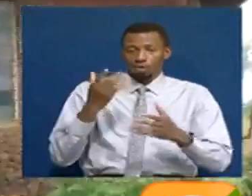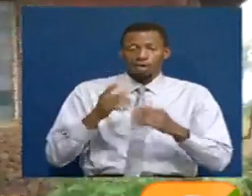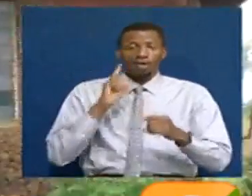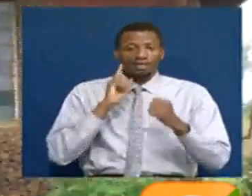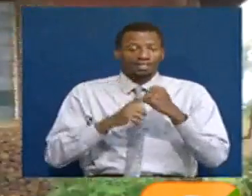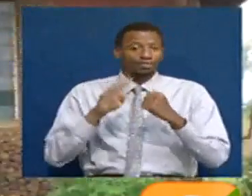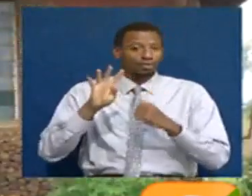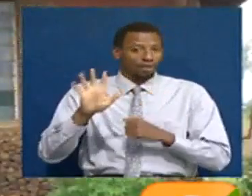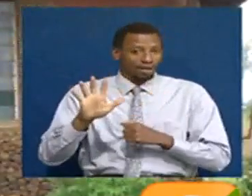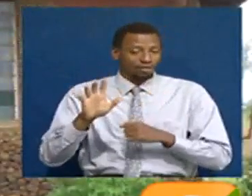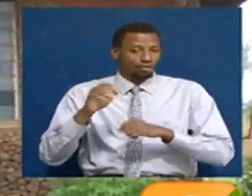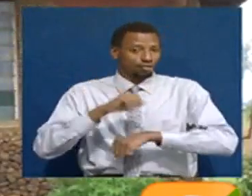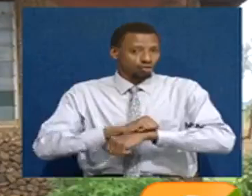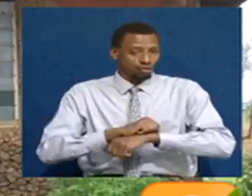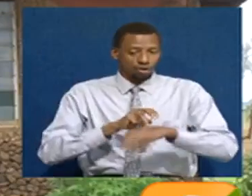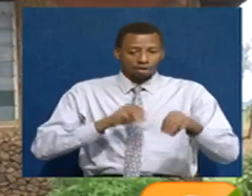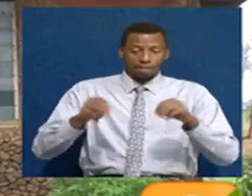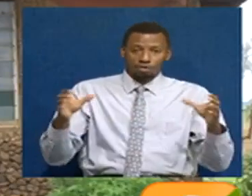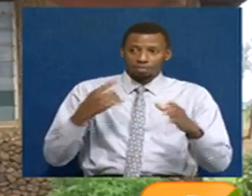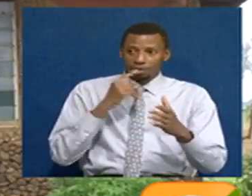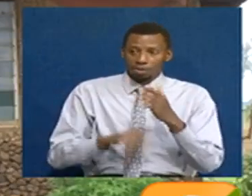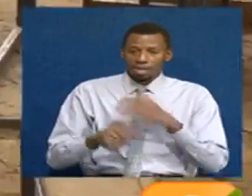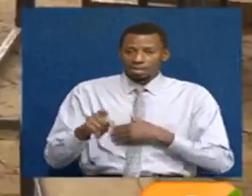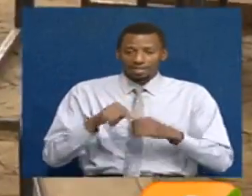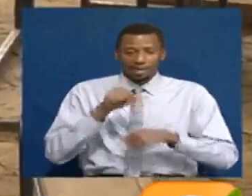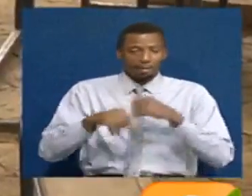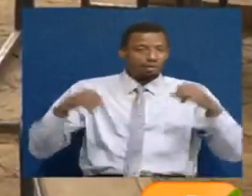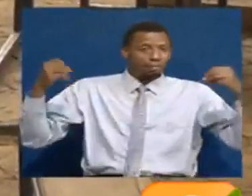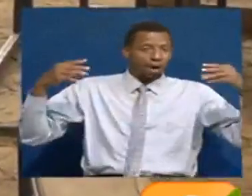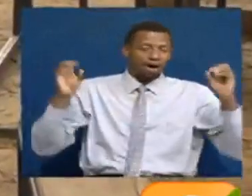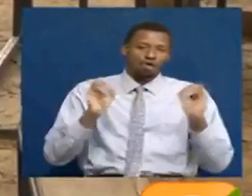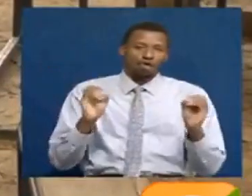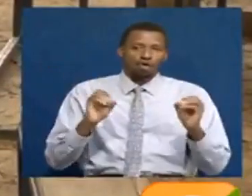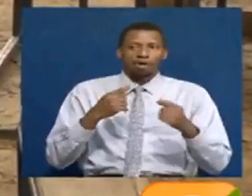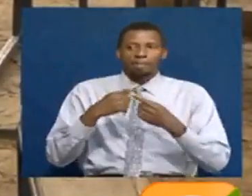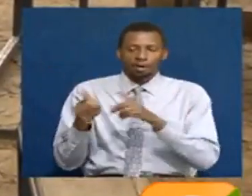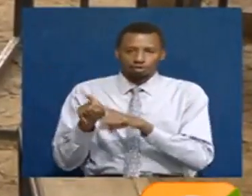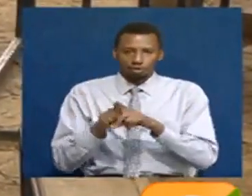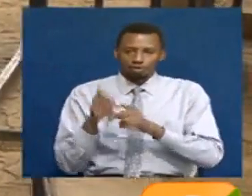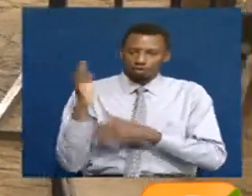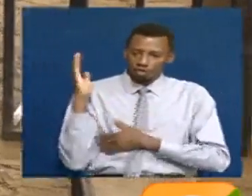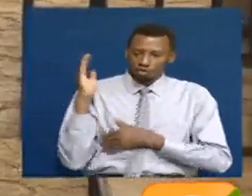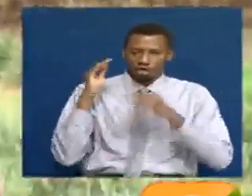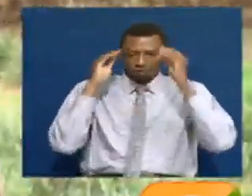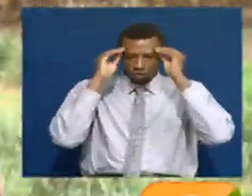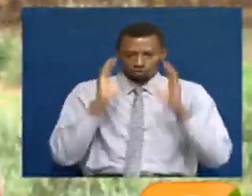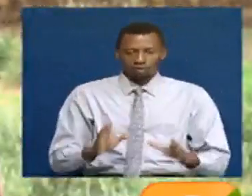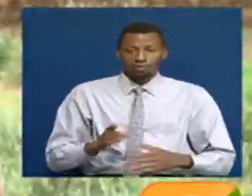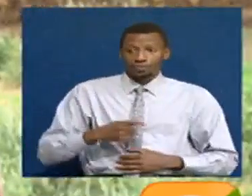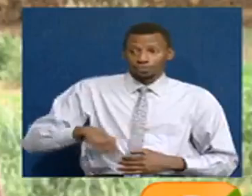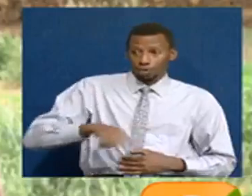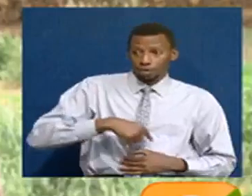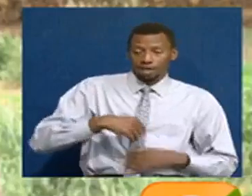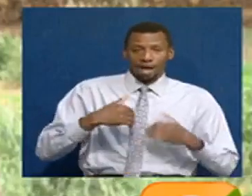school, the management tells us that this was not just about light, it was also about the security of the students. We have a